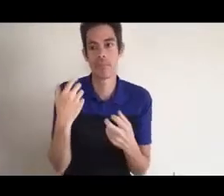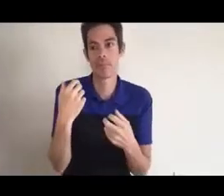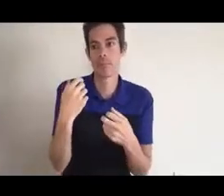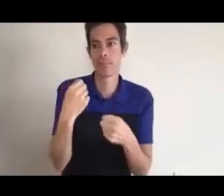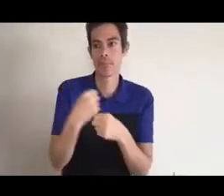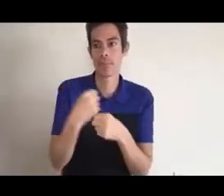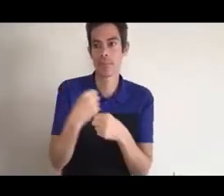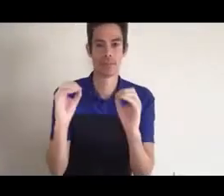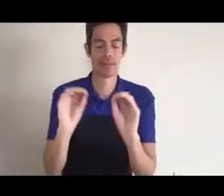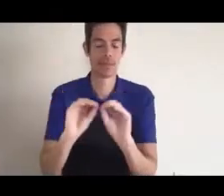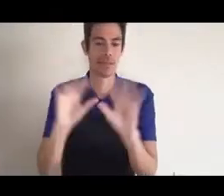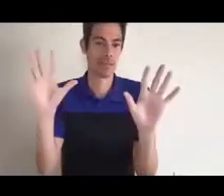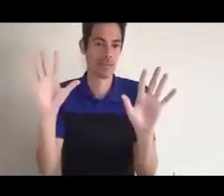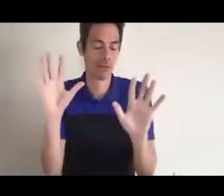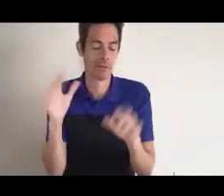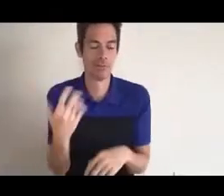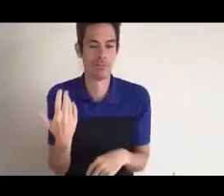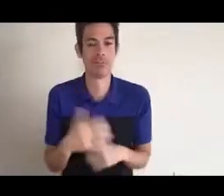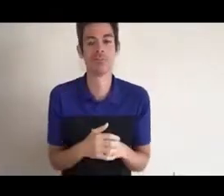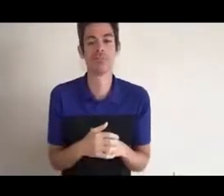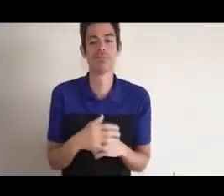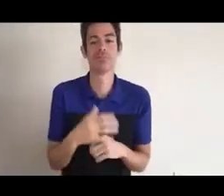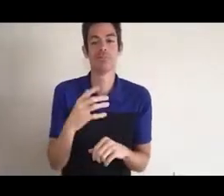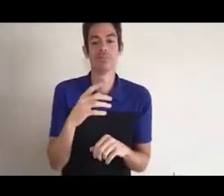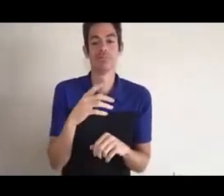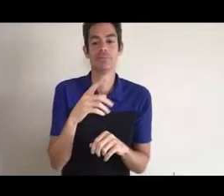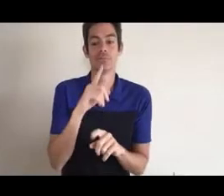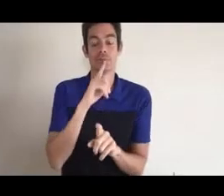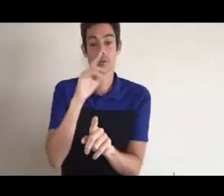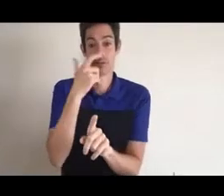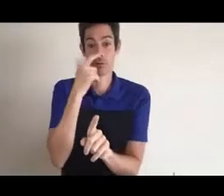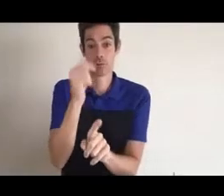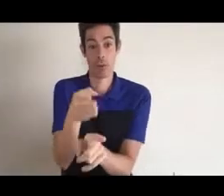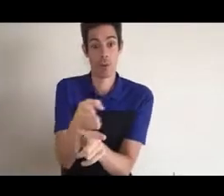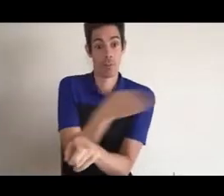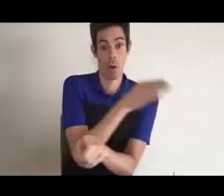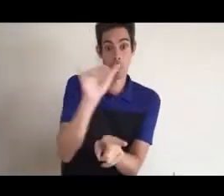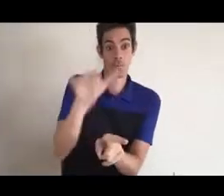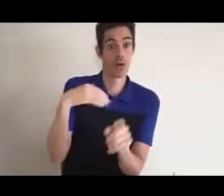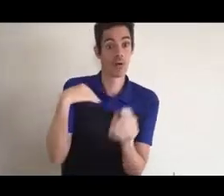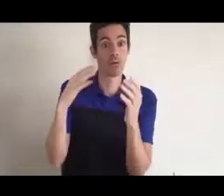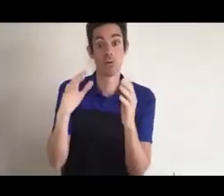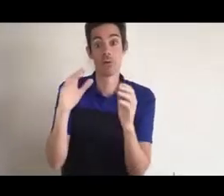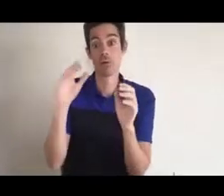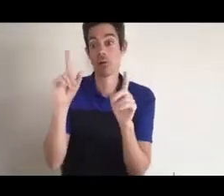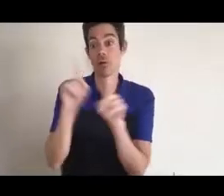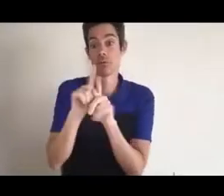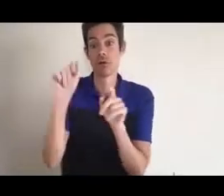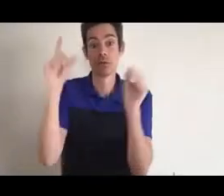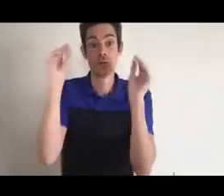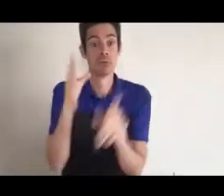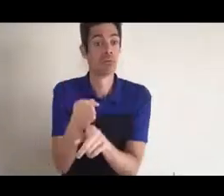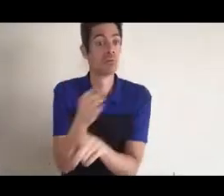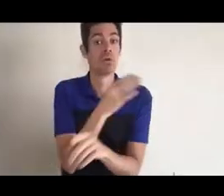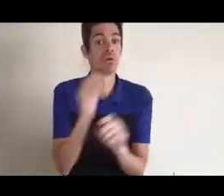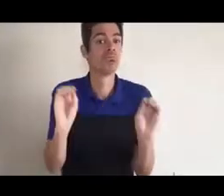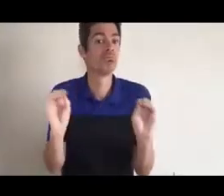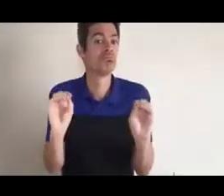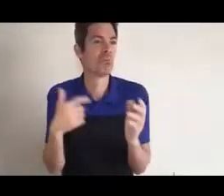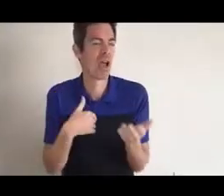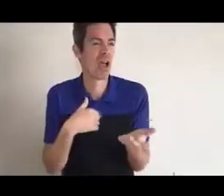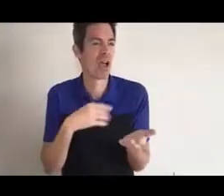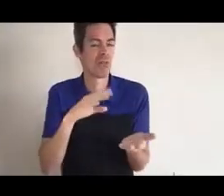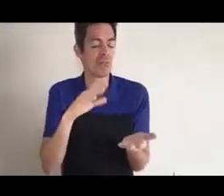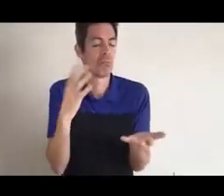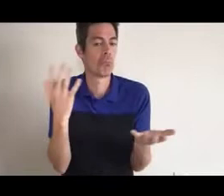when I really started getting heavily involved in trying to teach this in a clear way. So interestingly, before